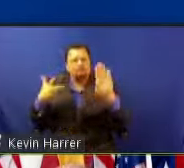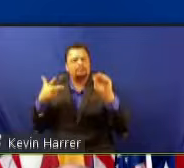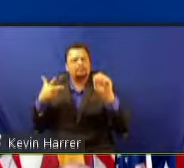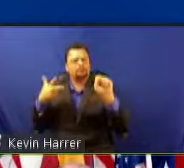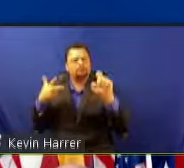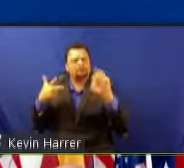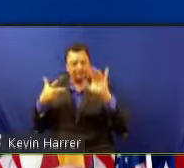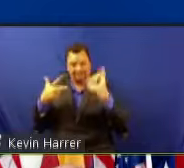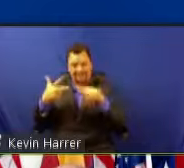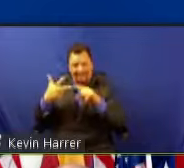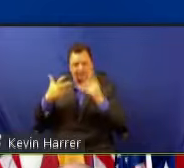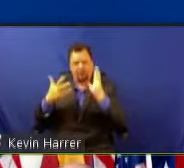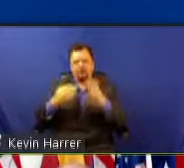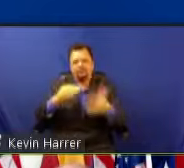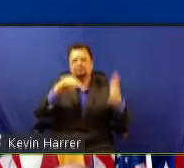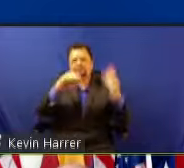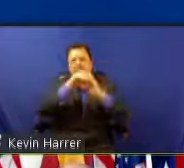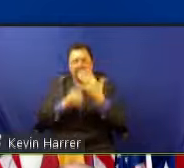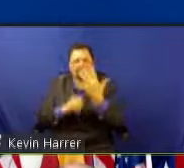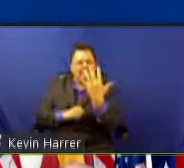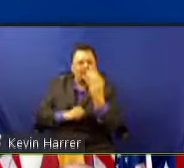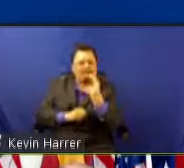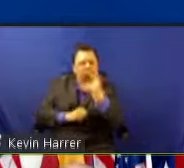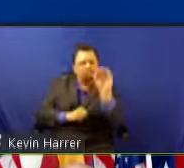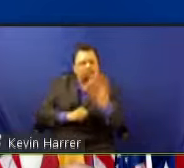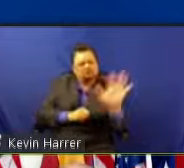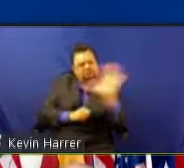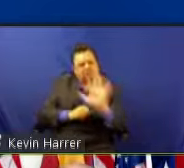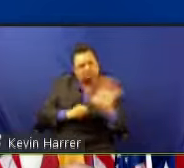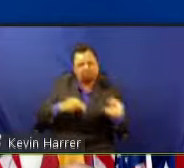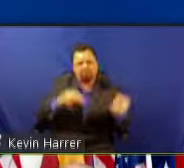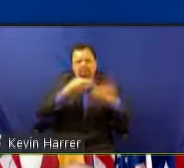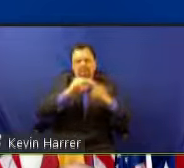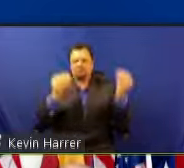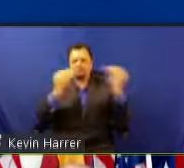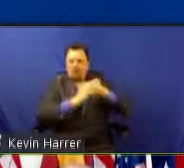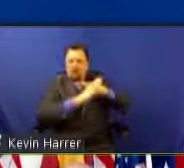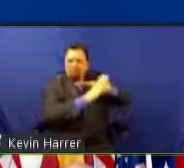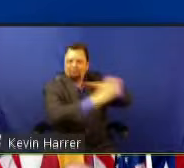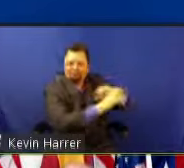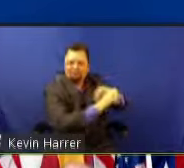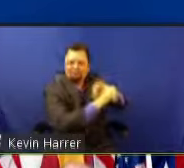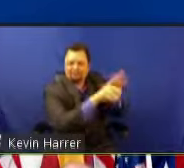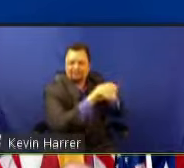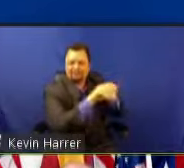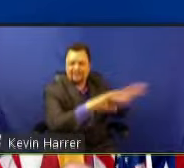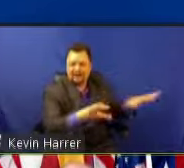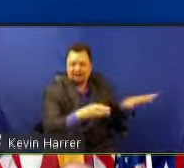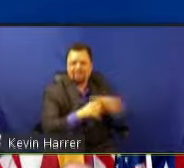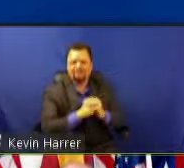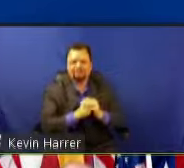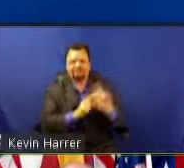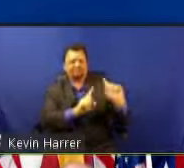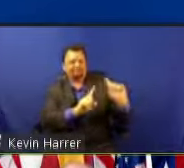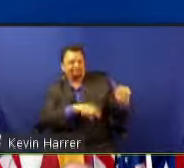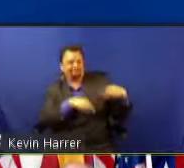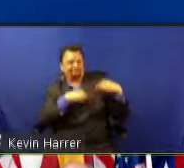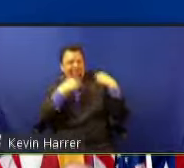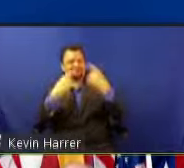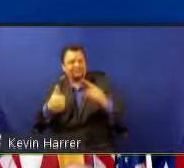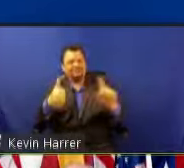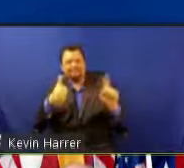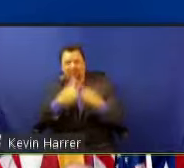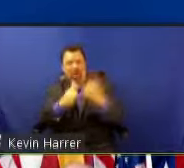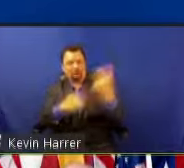even more for those who have lapsed some period of time since their first two shots. Secondly, it will give us better control of the virus,